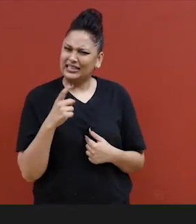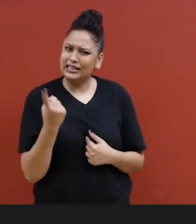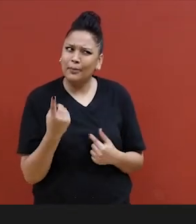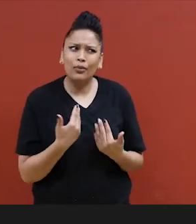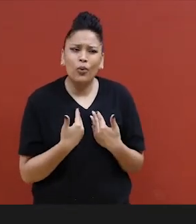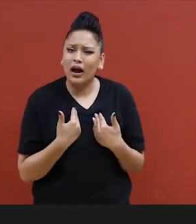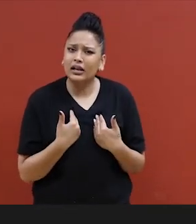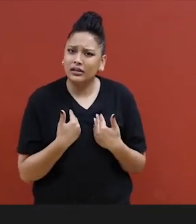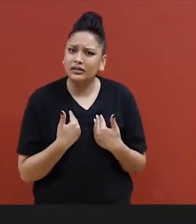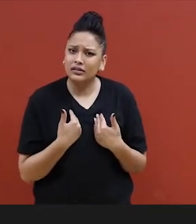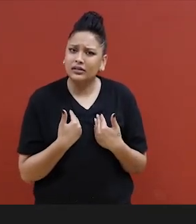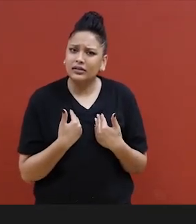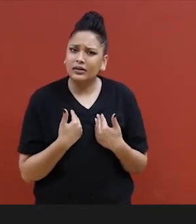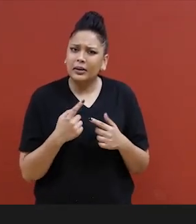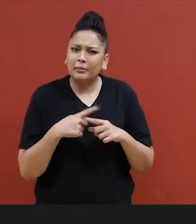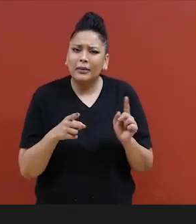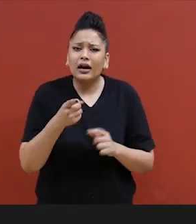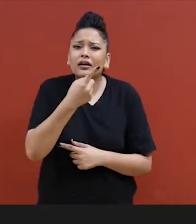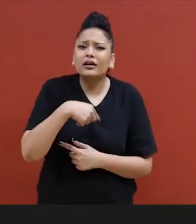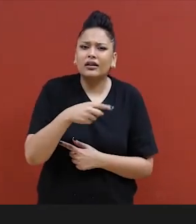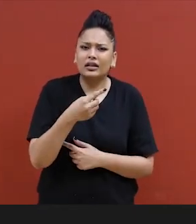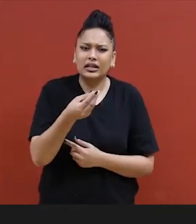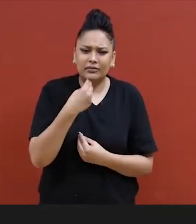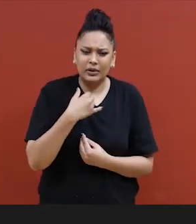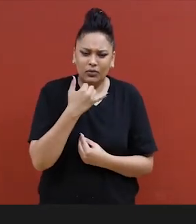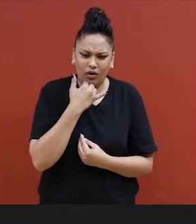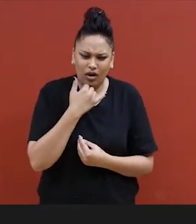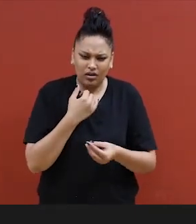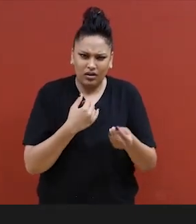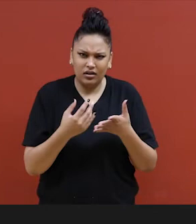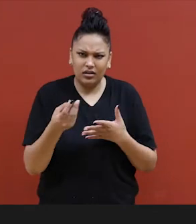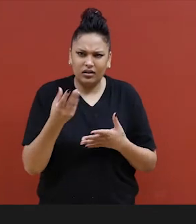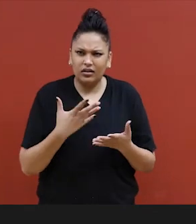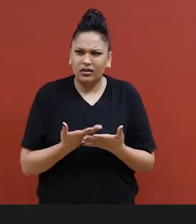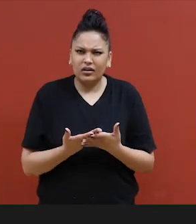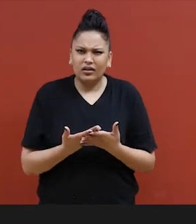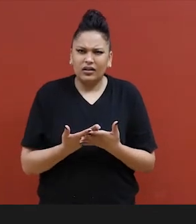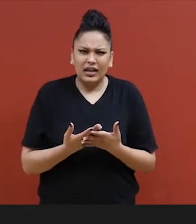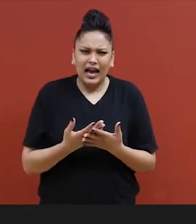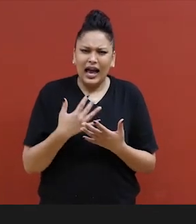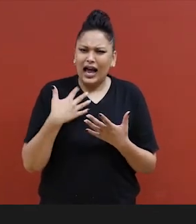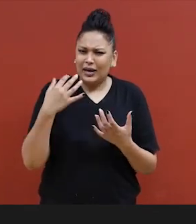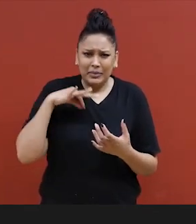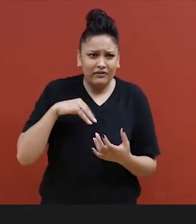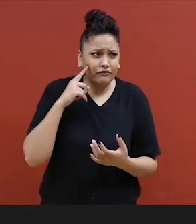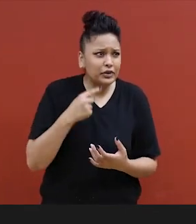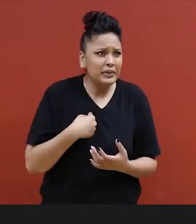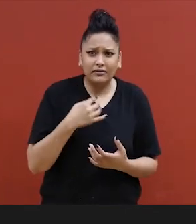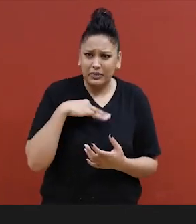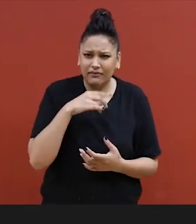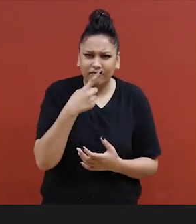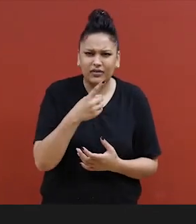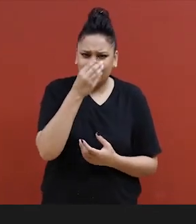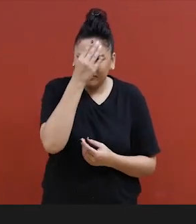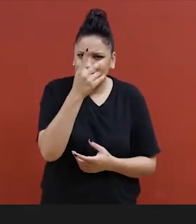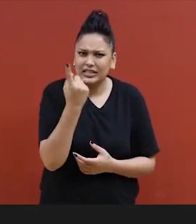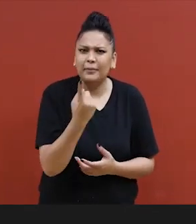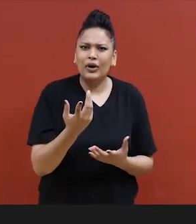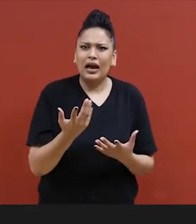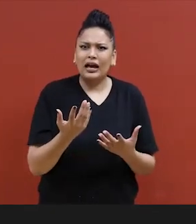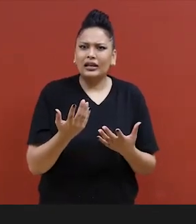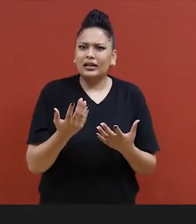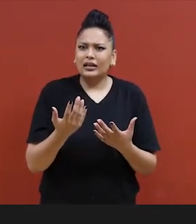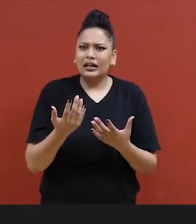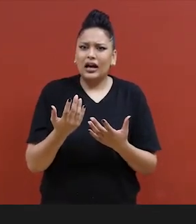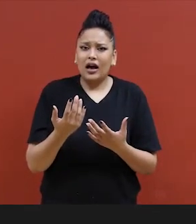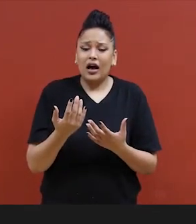something and it's not exactly what I need, and it's gonna be good for you but not for me, I'm gonna say something,